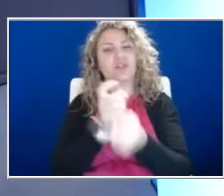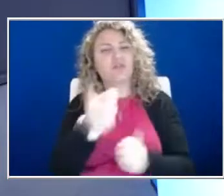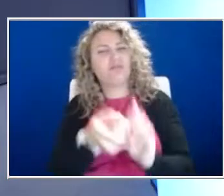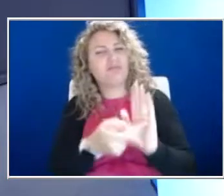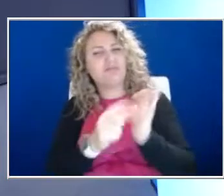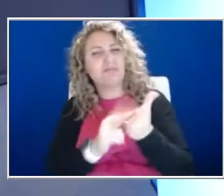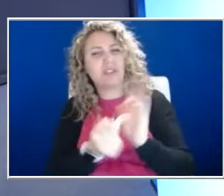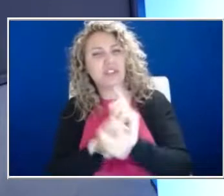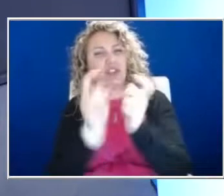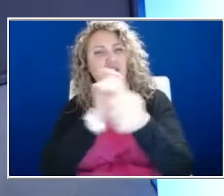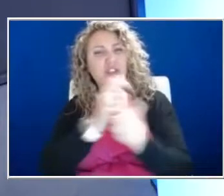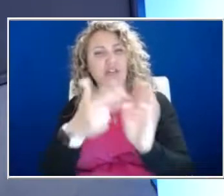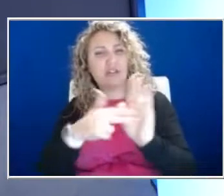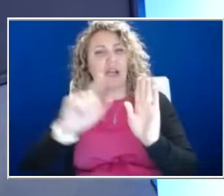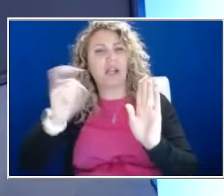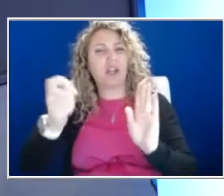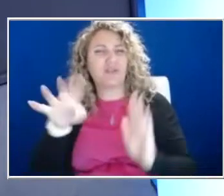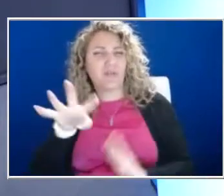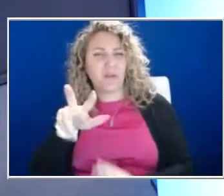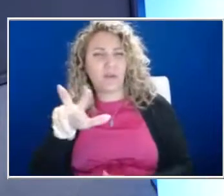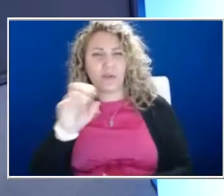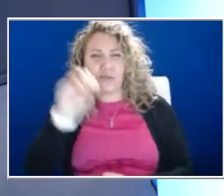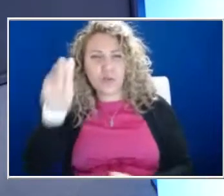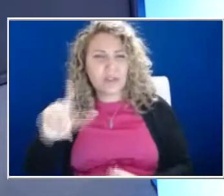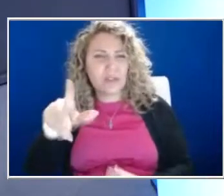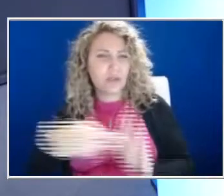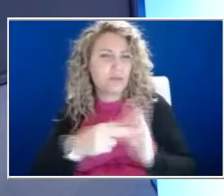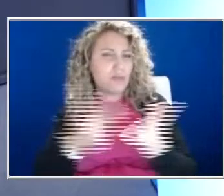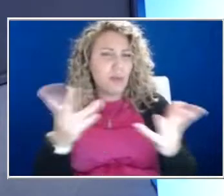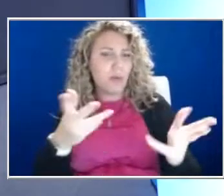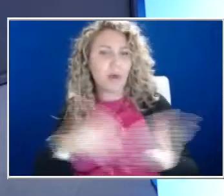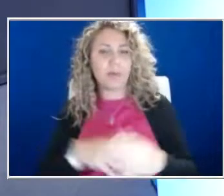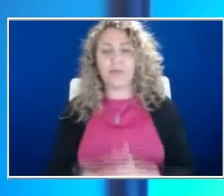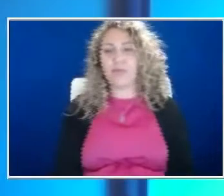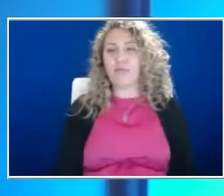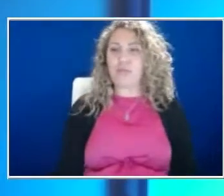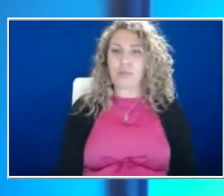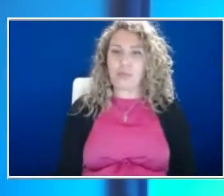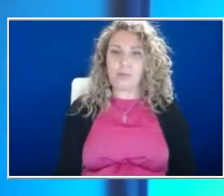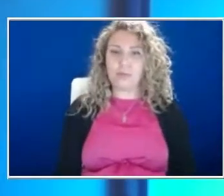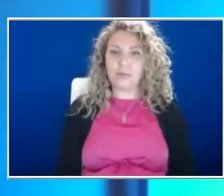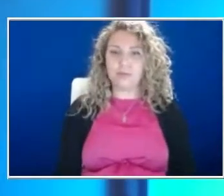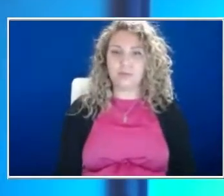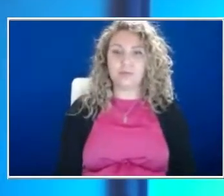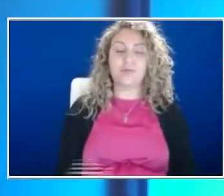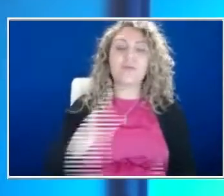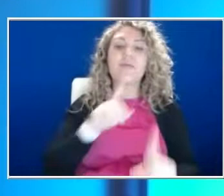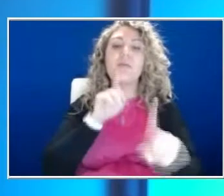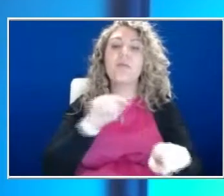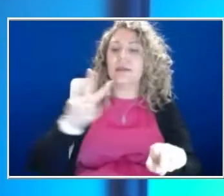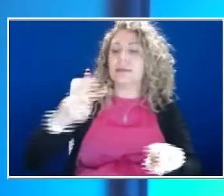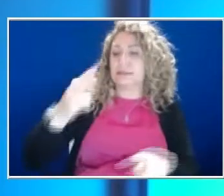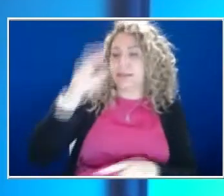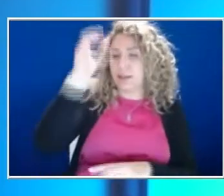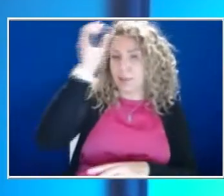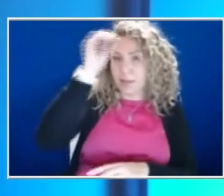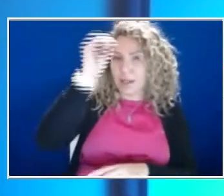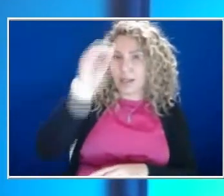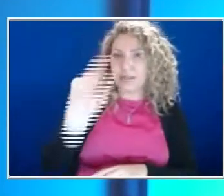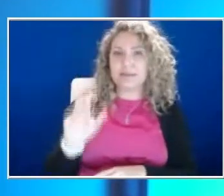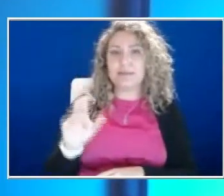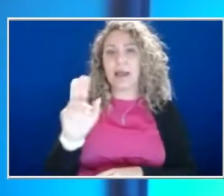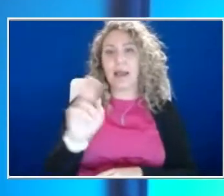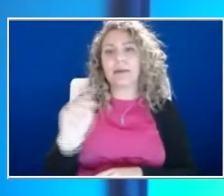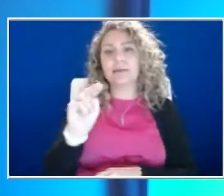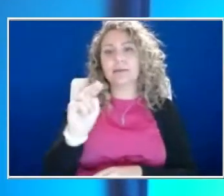43%, what do you mean by a change in diagnosis? So as a result of a lot of second opinions at NCI designated cancer